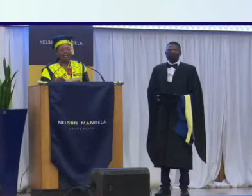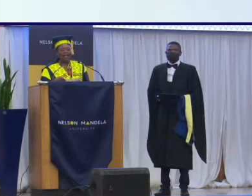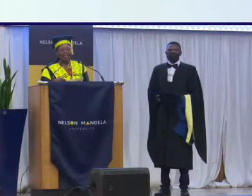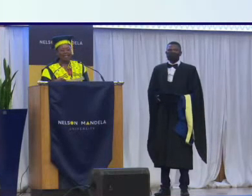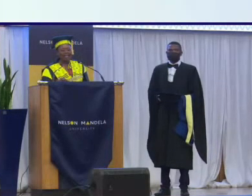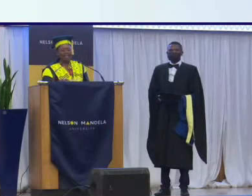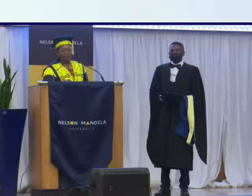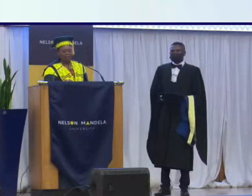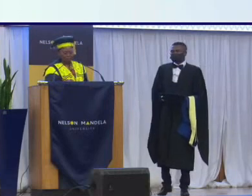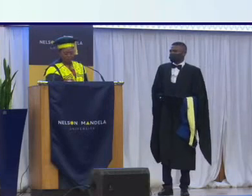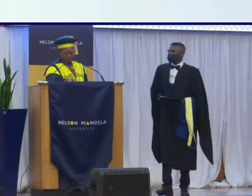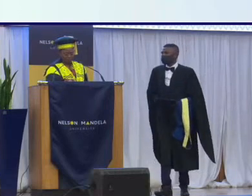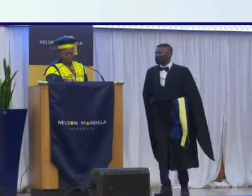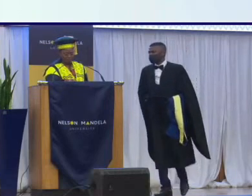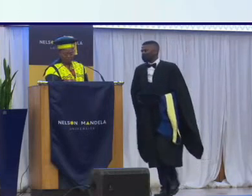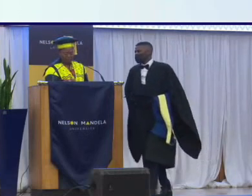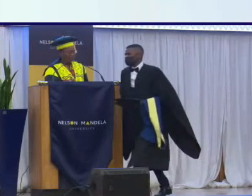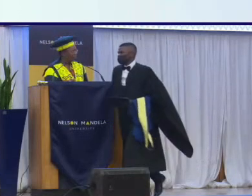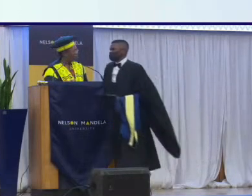Siphamandla Gqeberha.